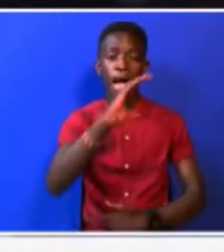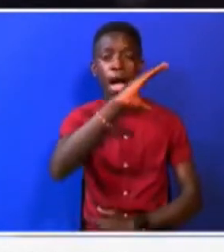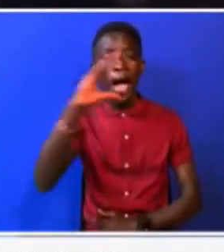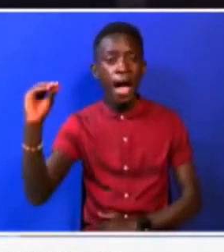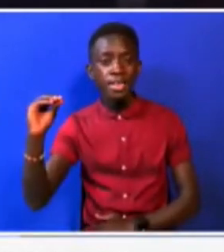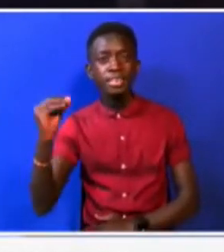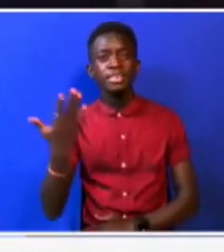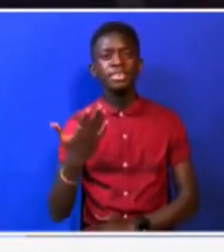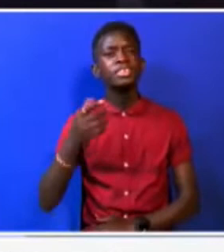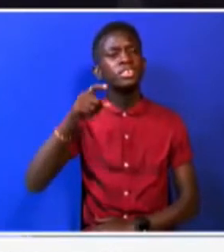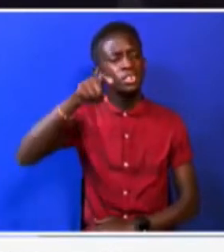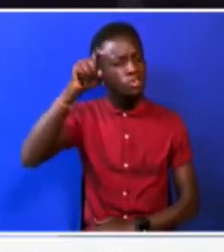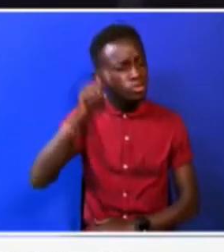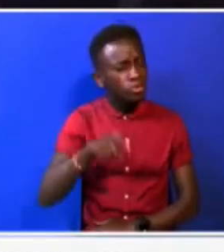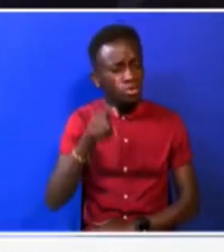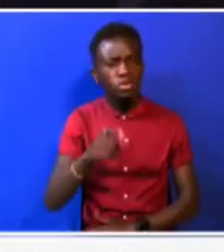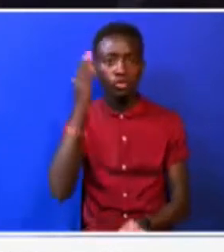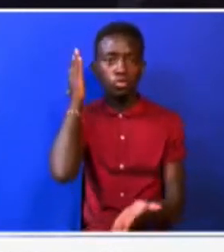And he should stop.